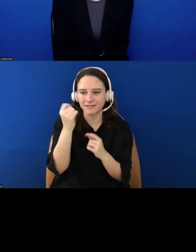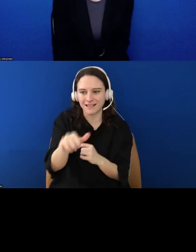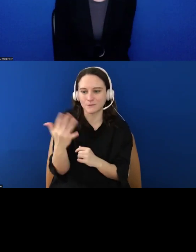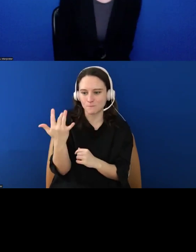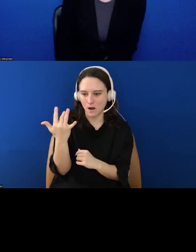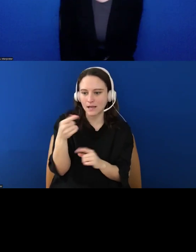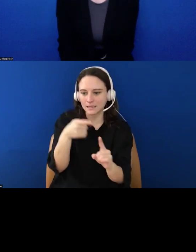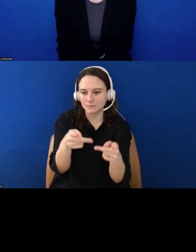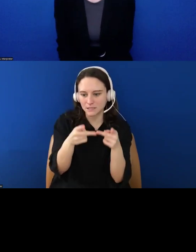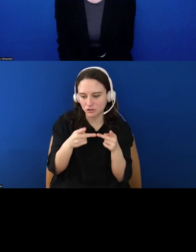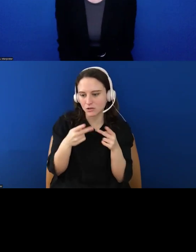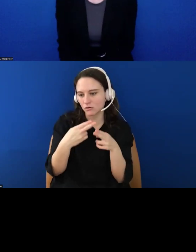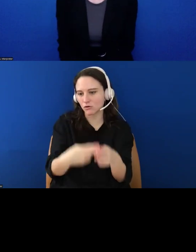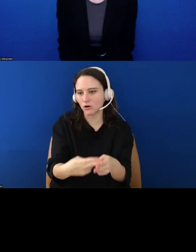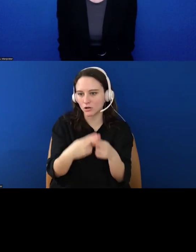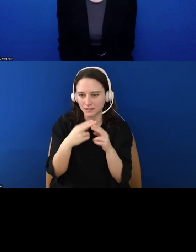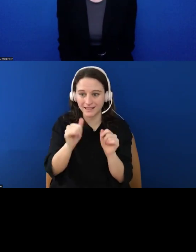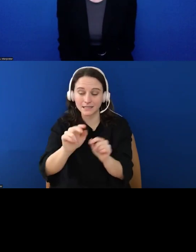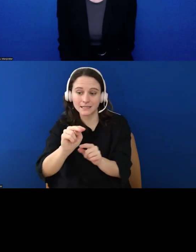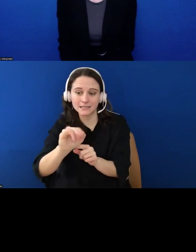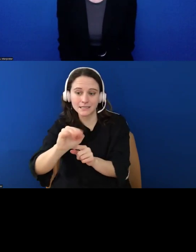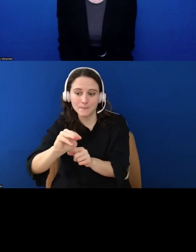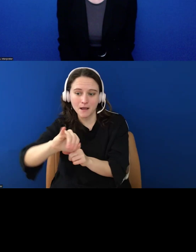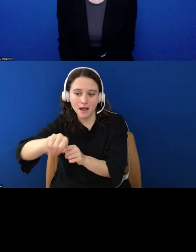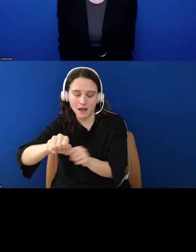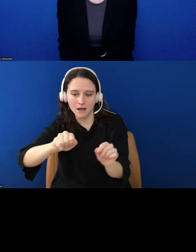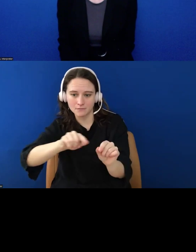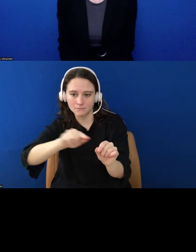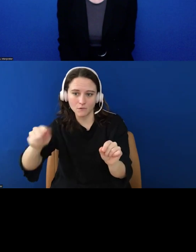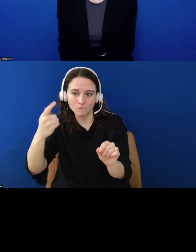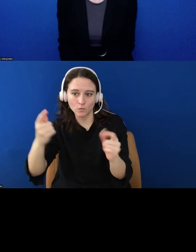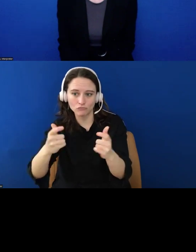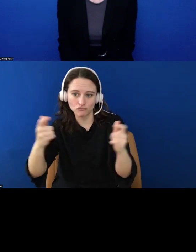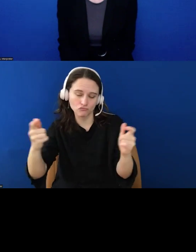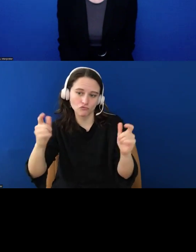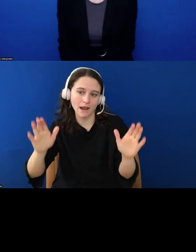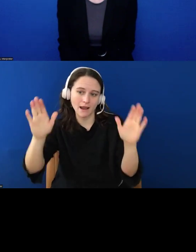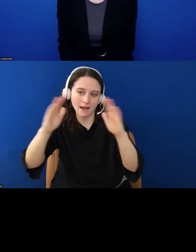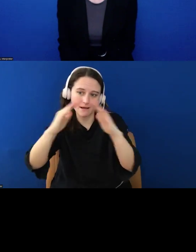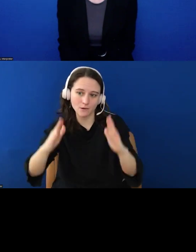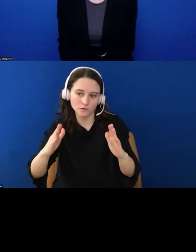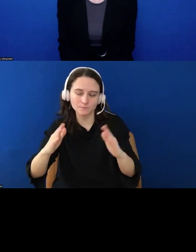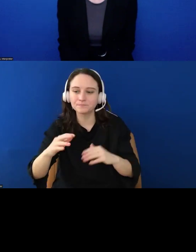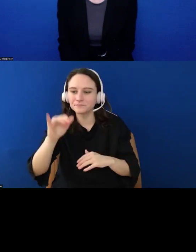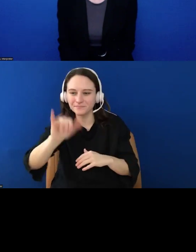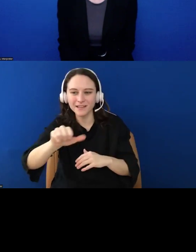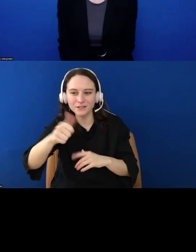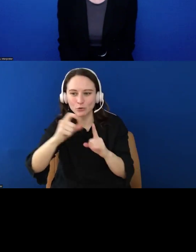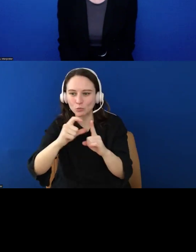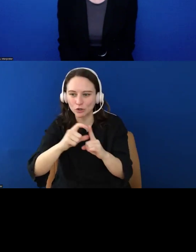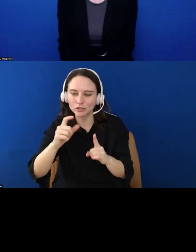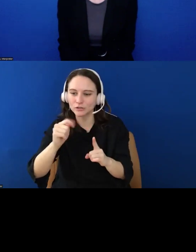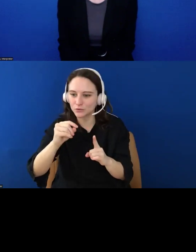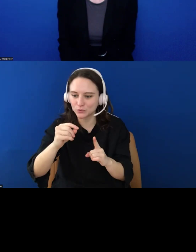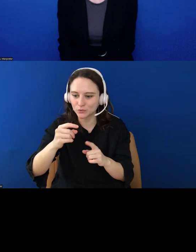these positions are called as Nimha, great house. And house is also another term used to say